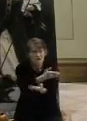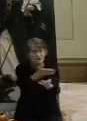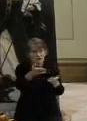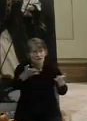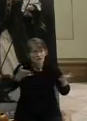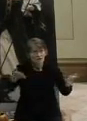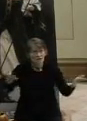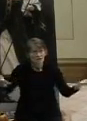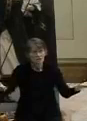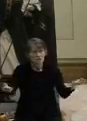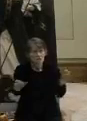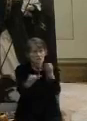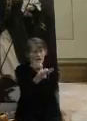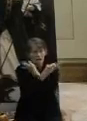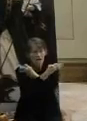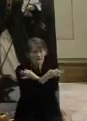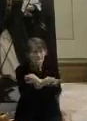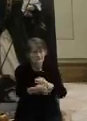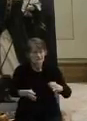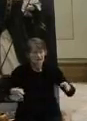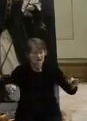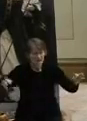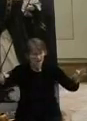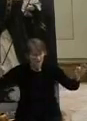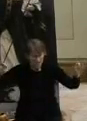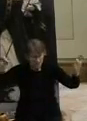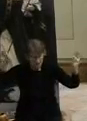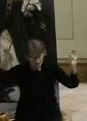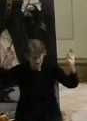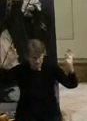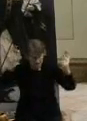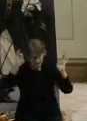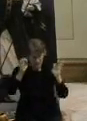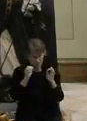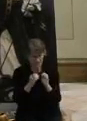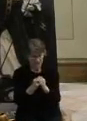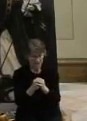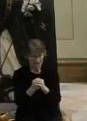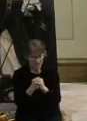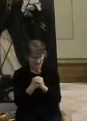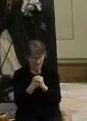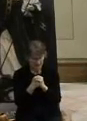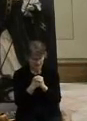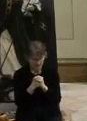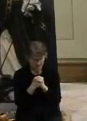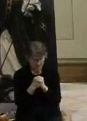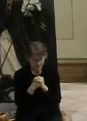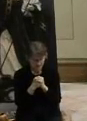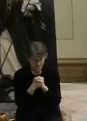resurrection you have set us free.